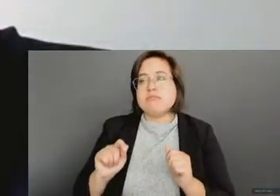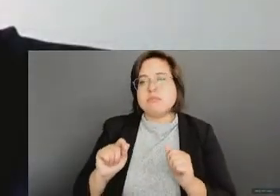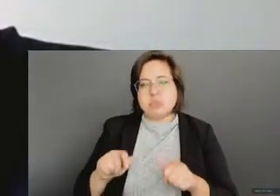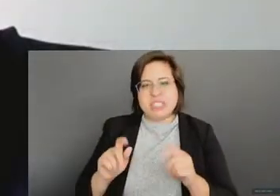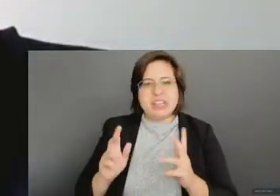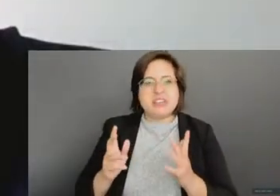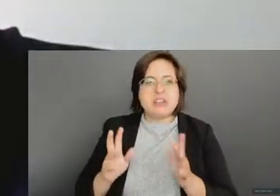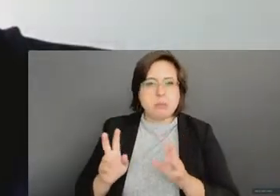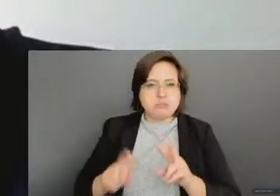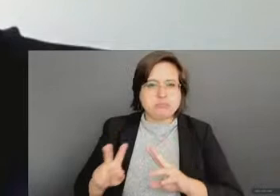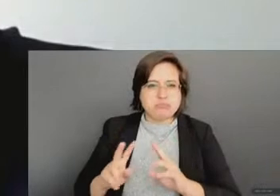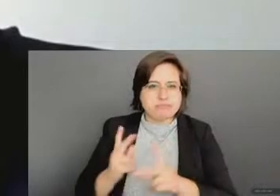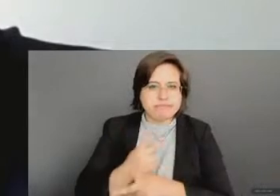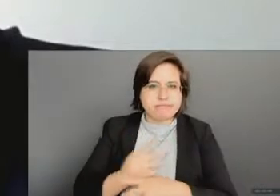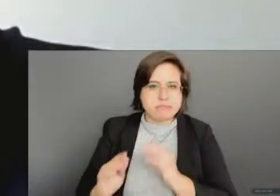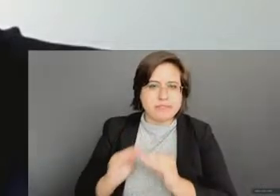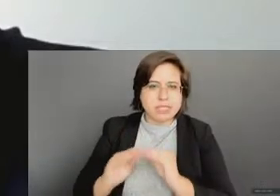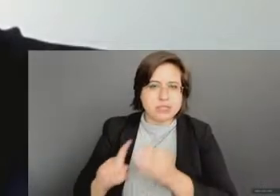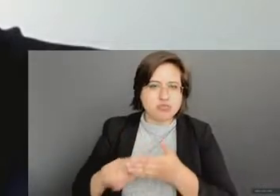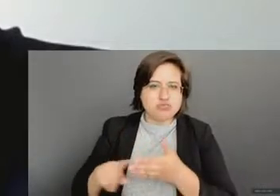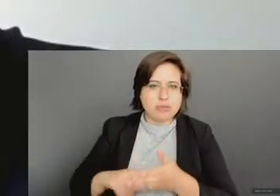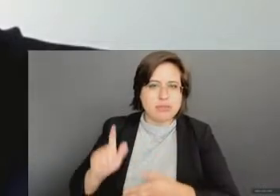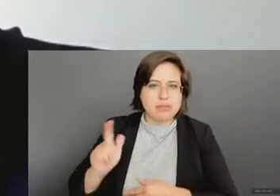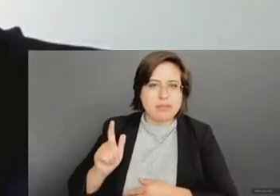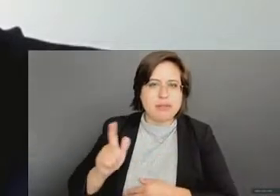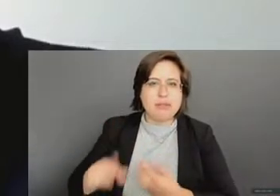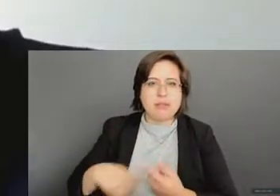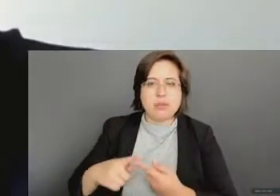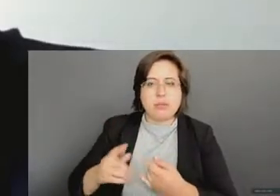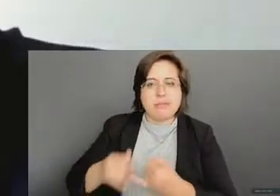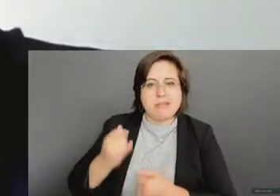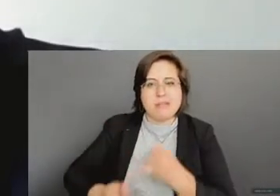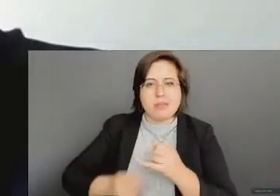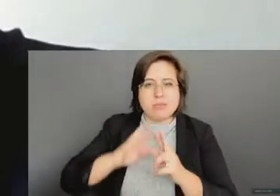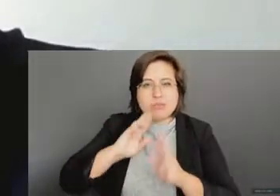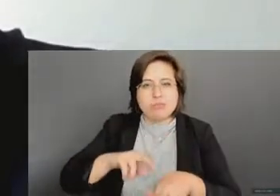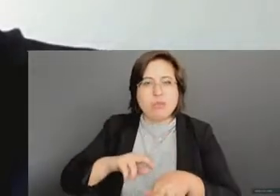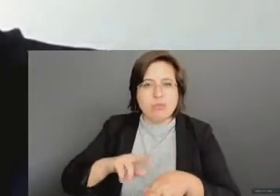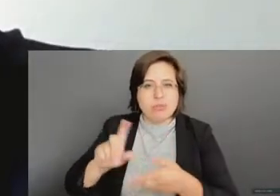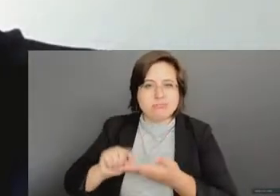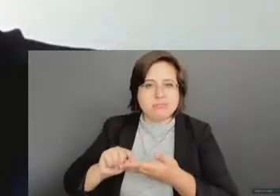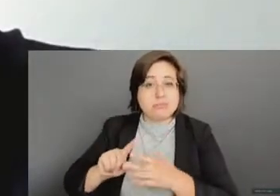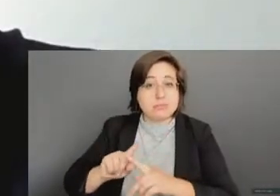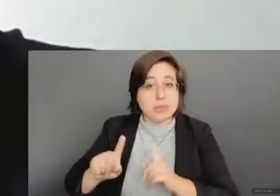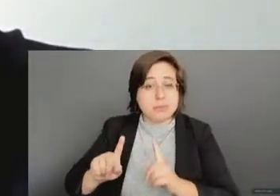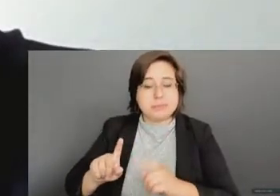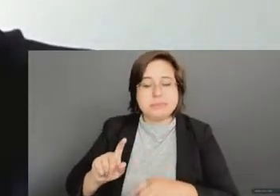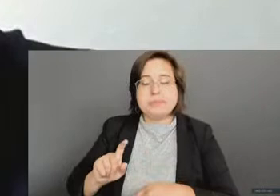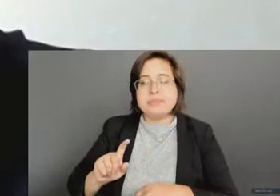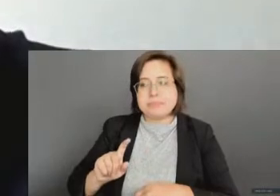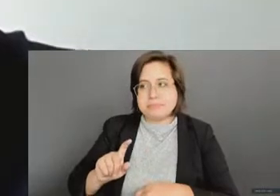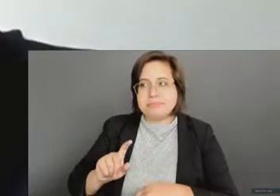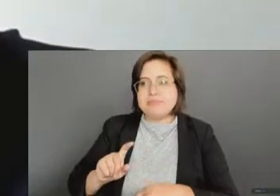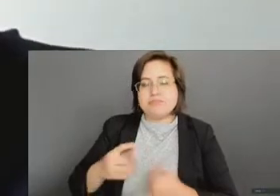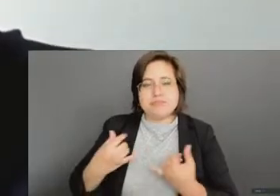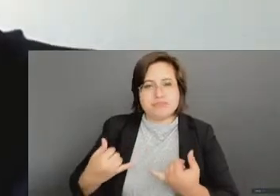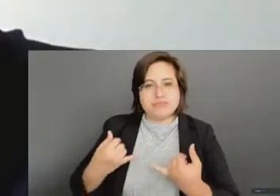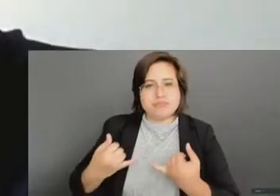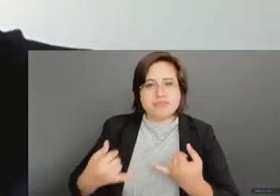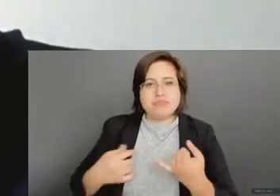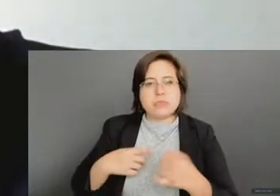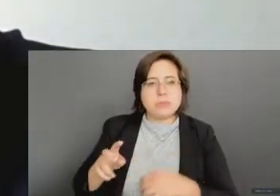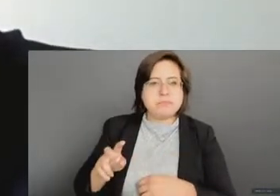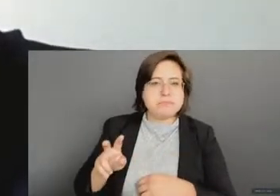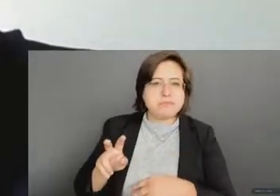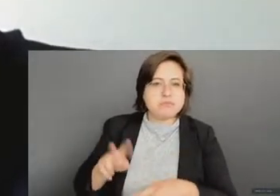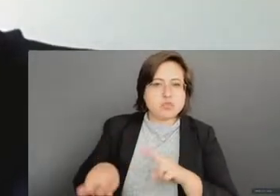and correcting later as we get into the final report. However, when I look at